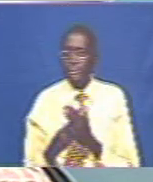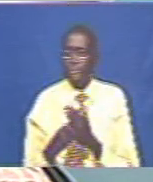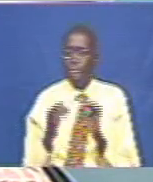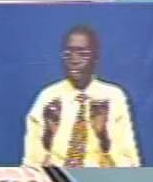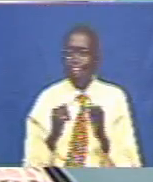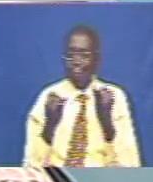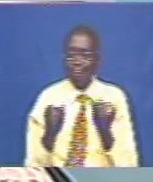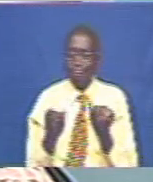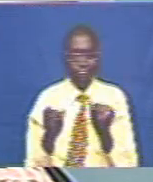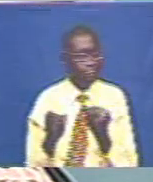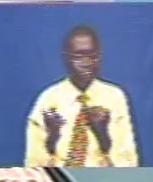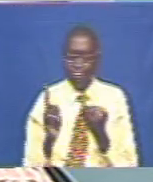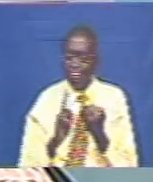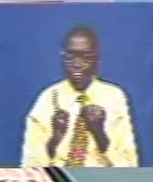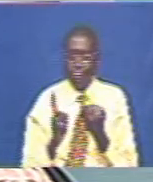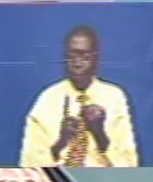institutions.